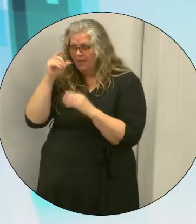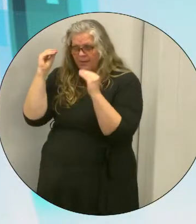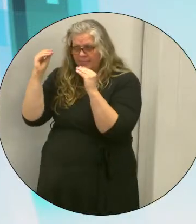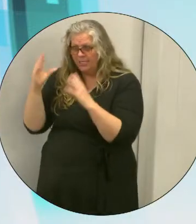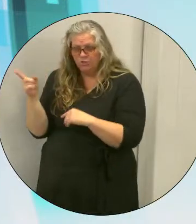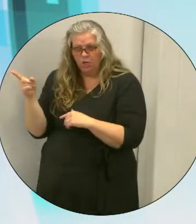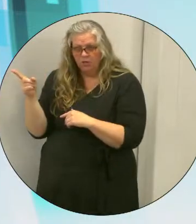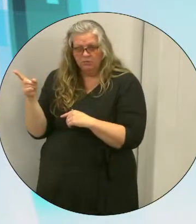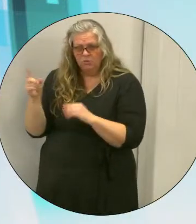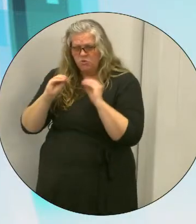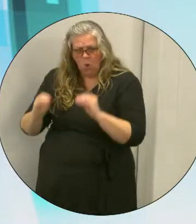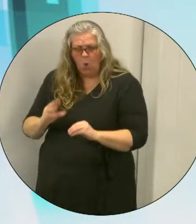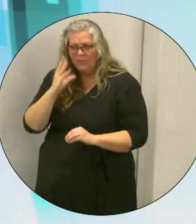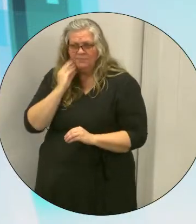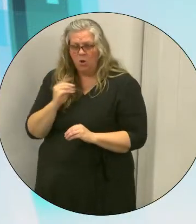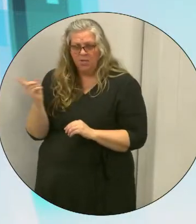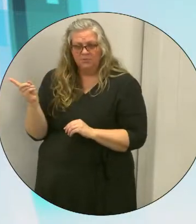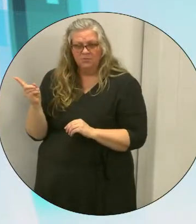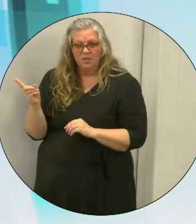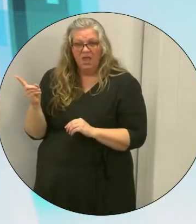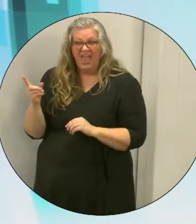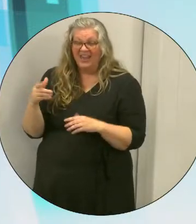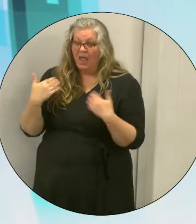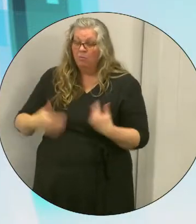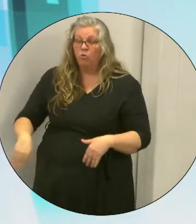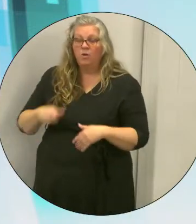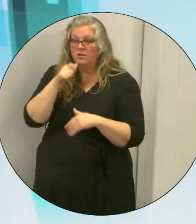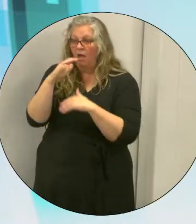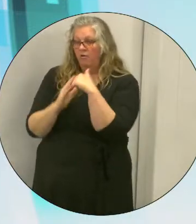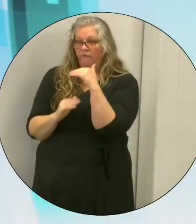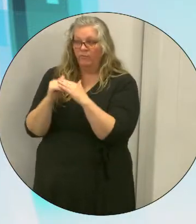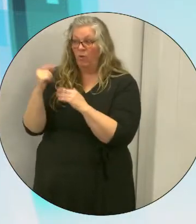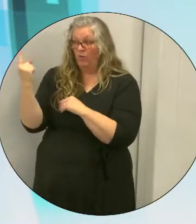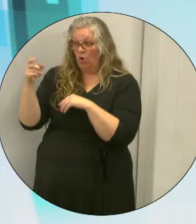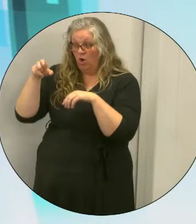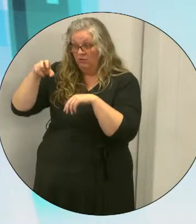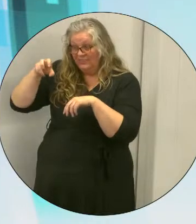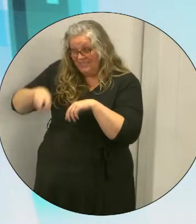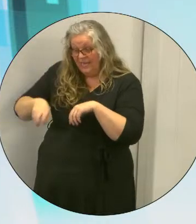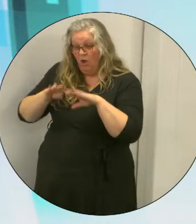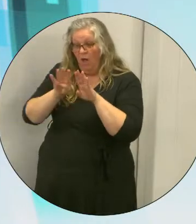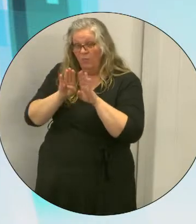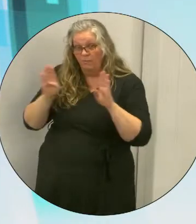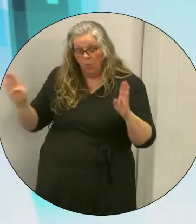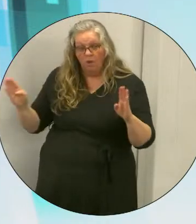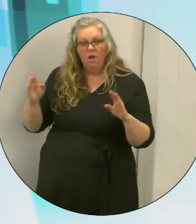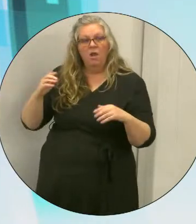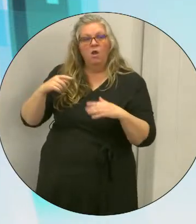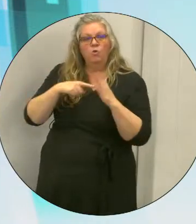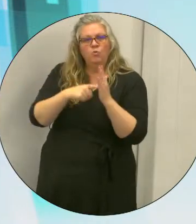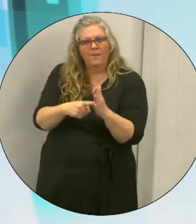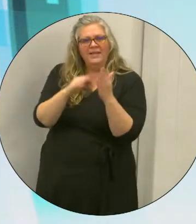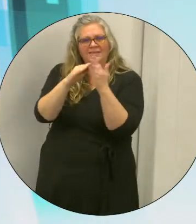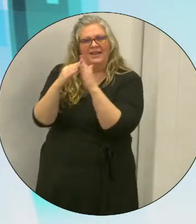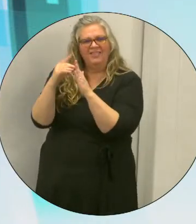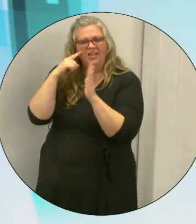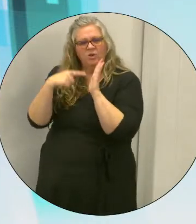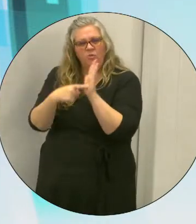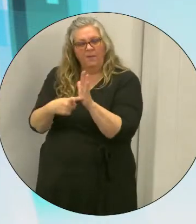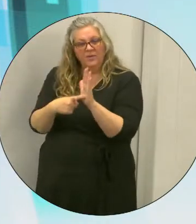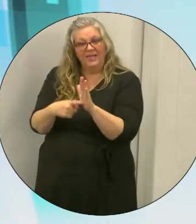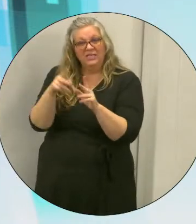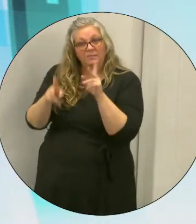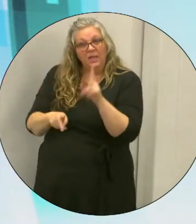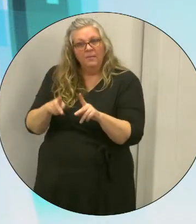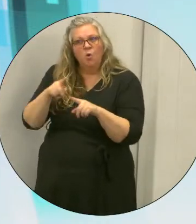she has no teaching experience. And I'm very uncomfortable with somebody sitting on the board and representing our city and thinking she represents